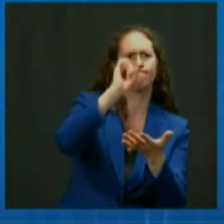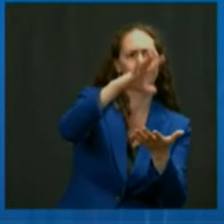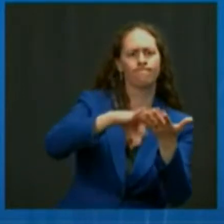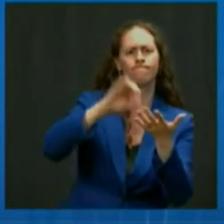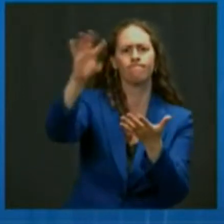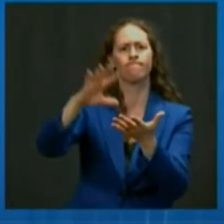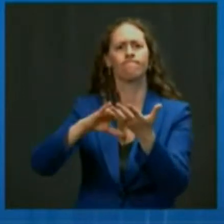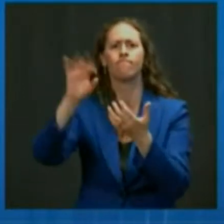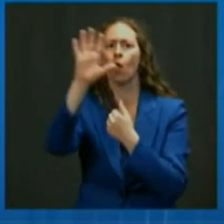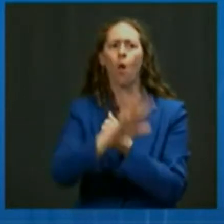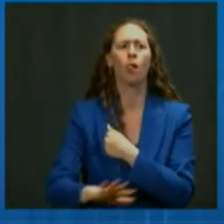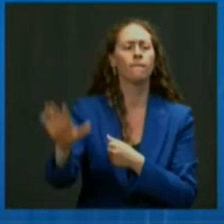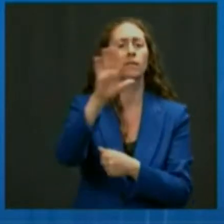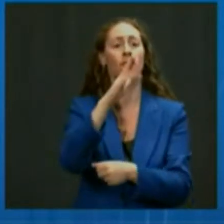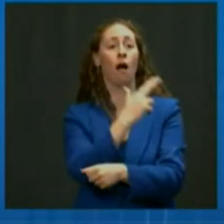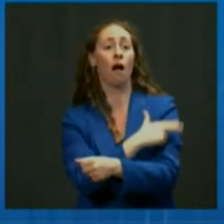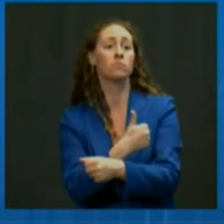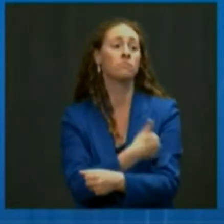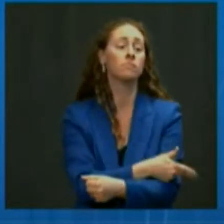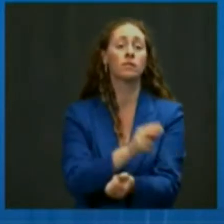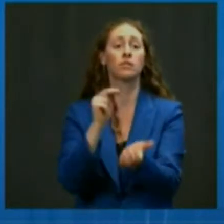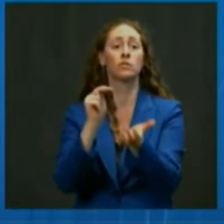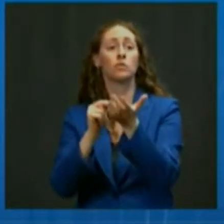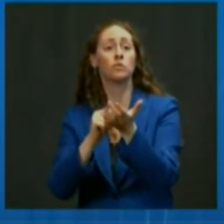their shots and are safe and protected.